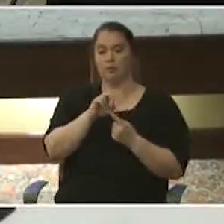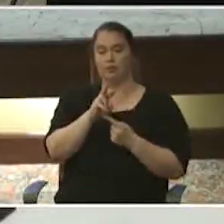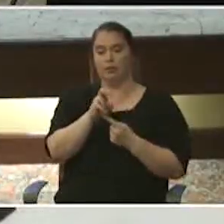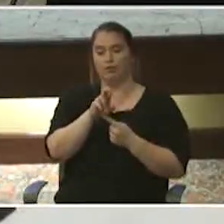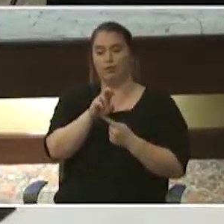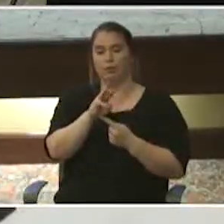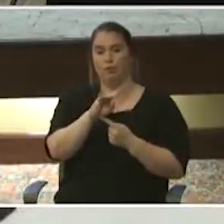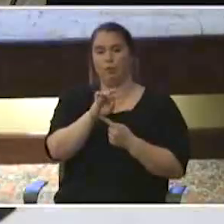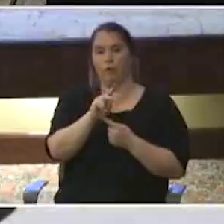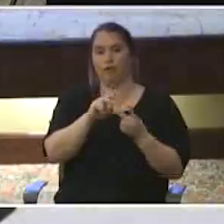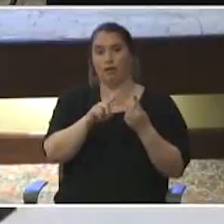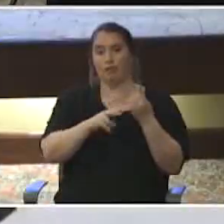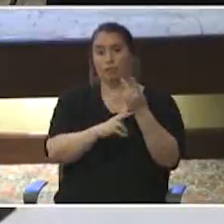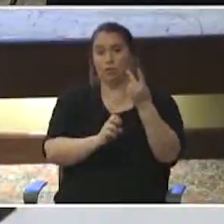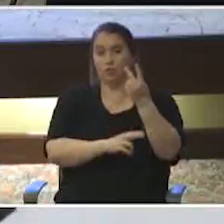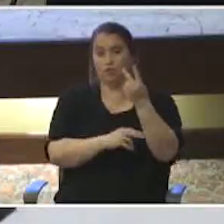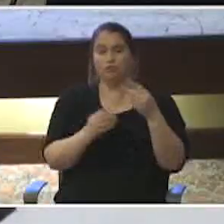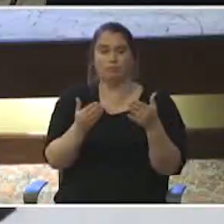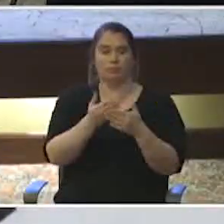bridge update.